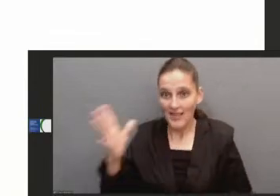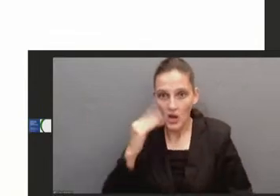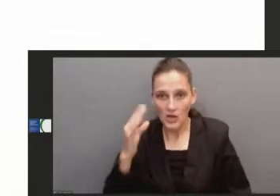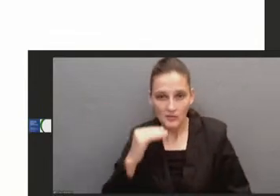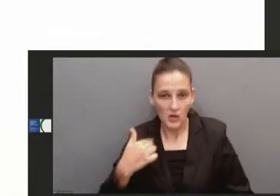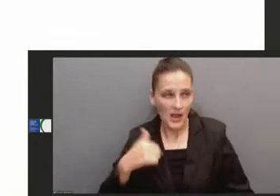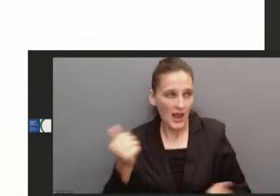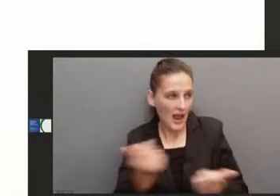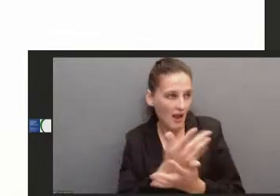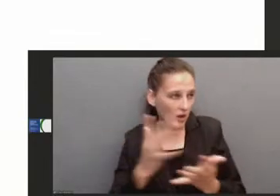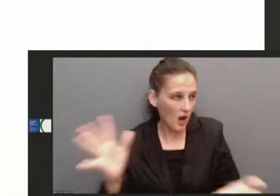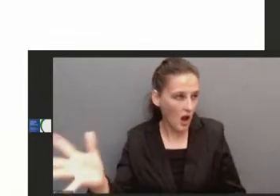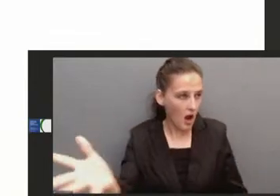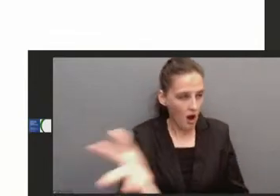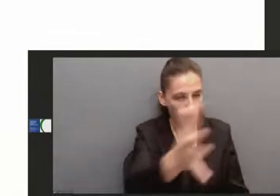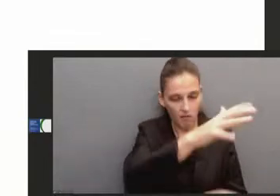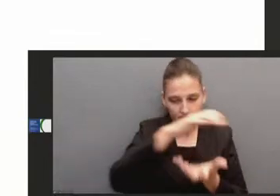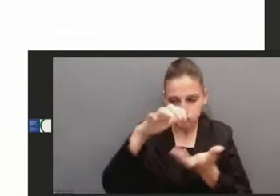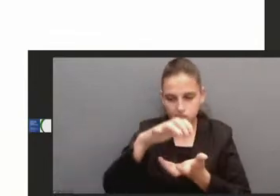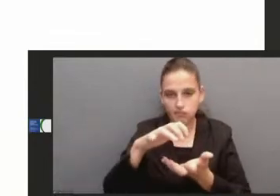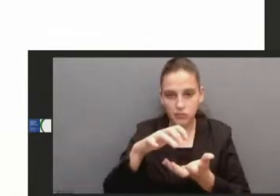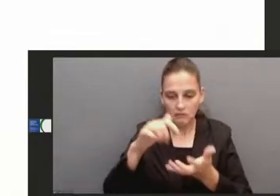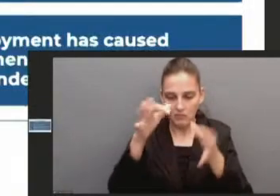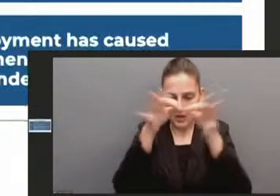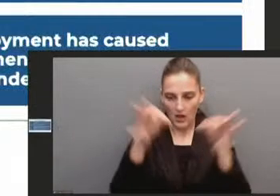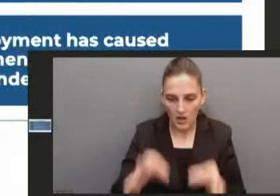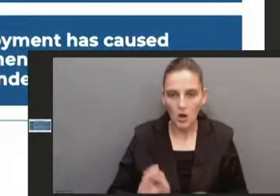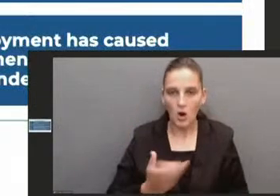these recommendations. So if you go to the next slide, please.